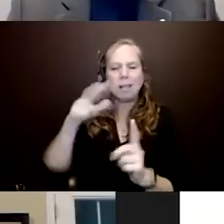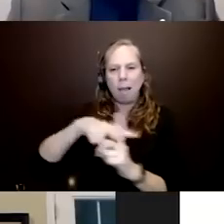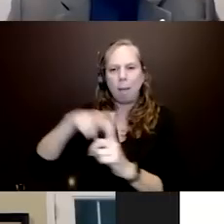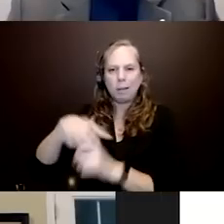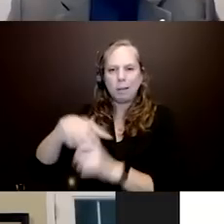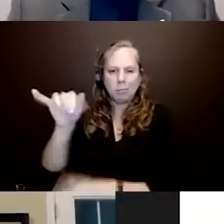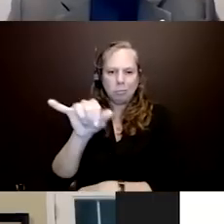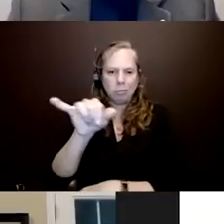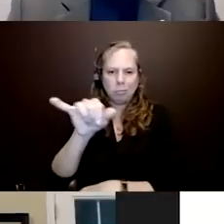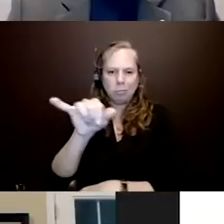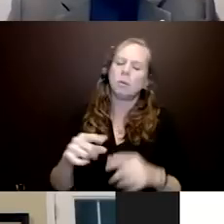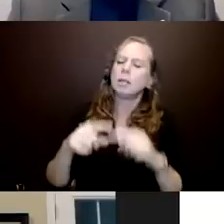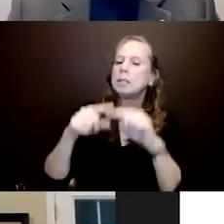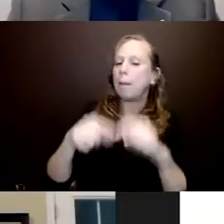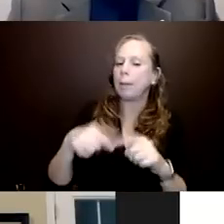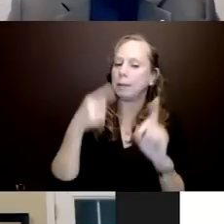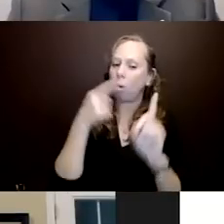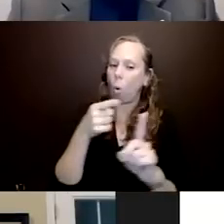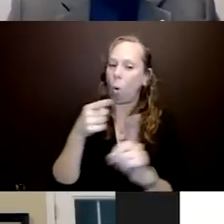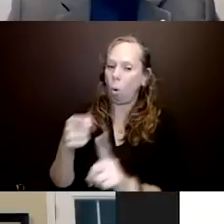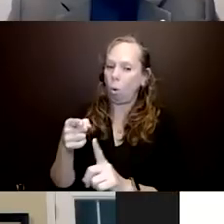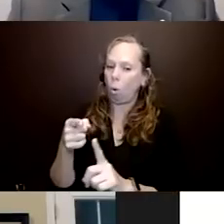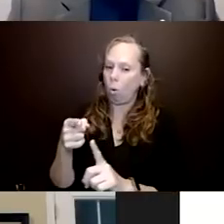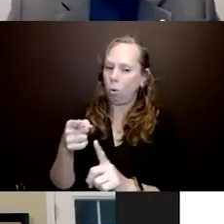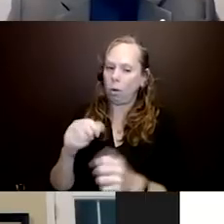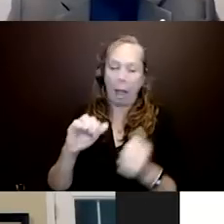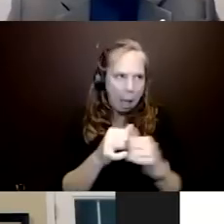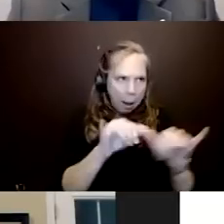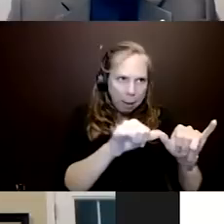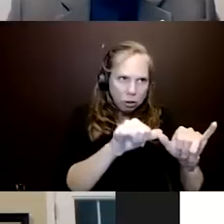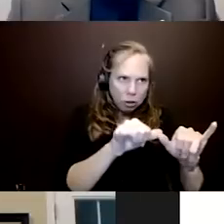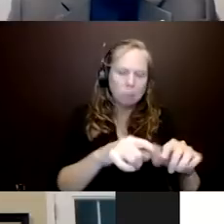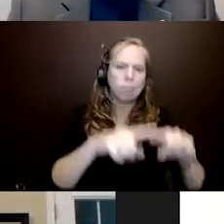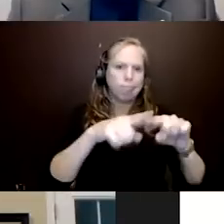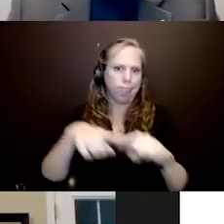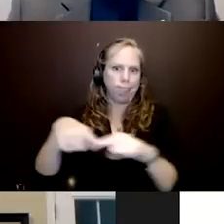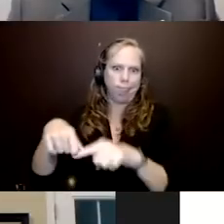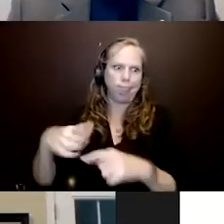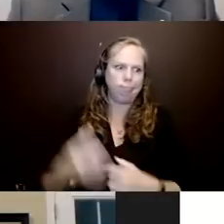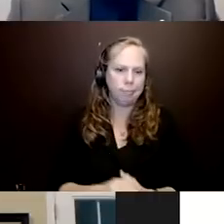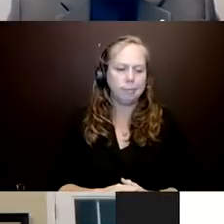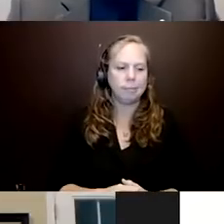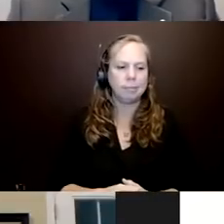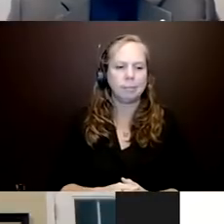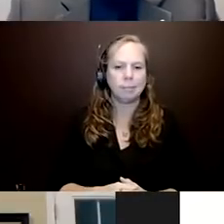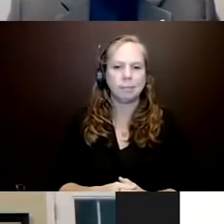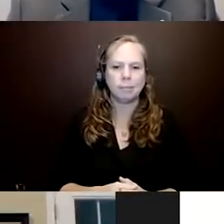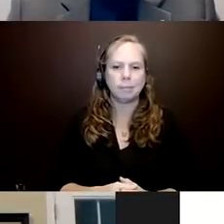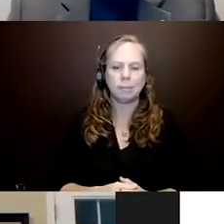going to depend on what the goal is. How we measure it will vary depending on that. And sticking with you, Marie, while you're